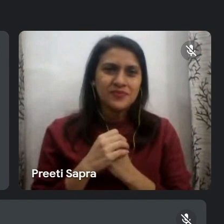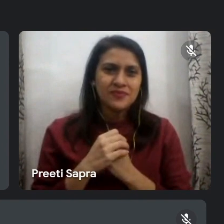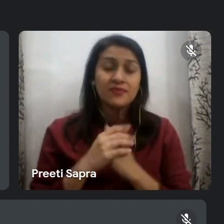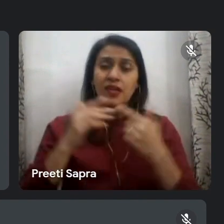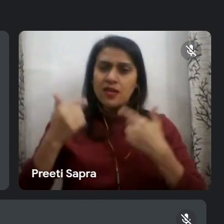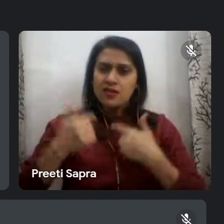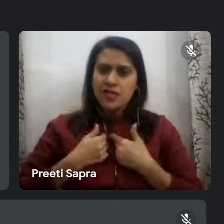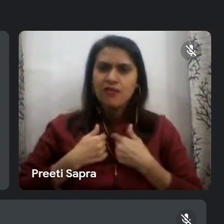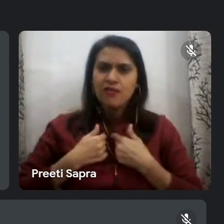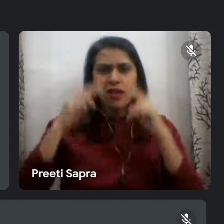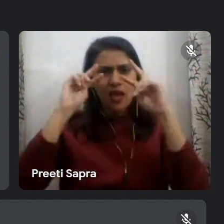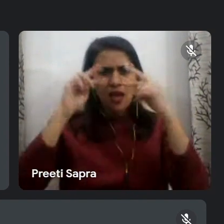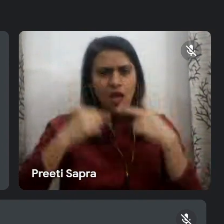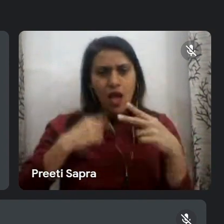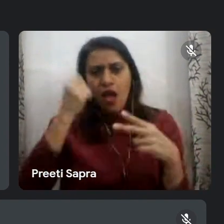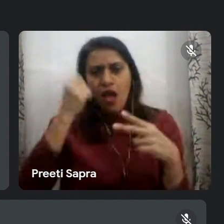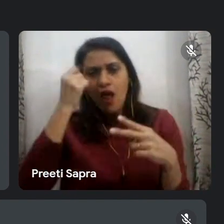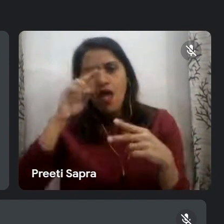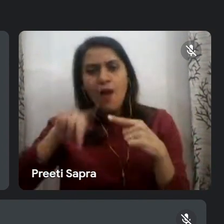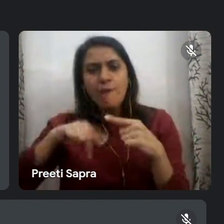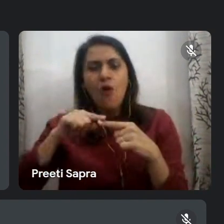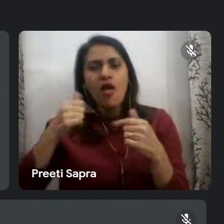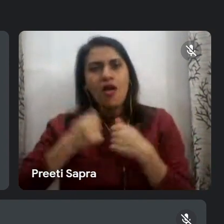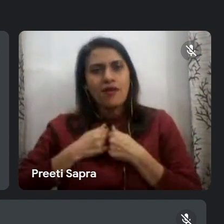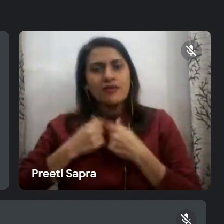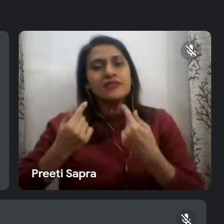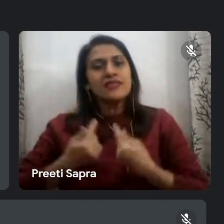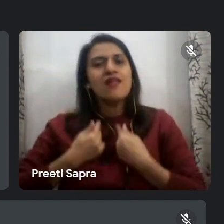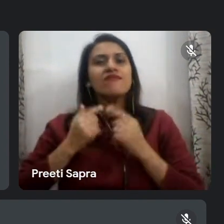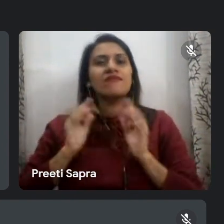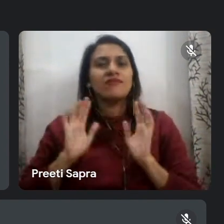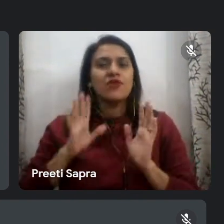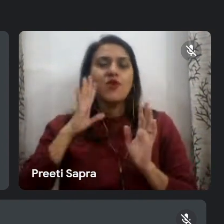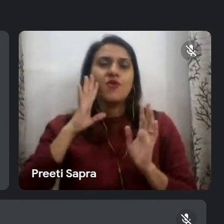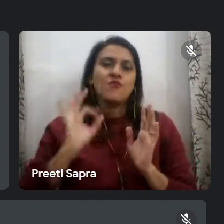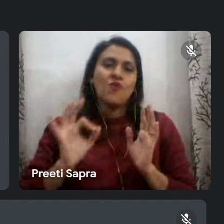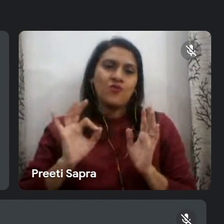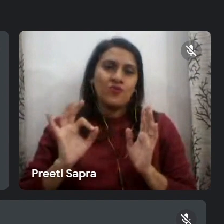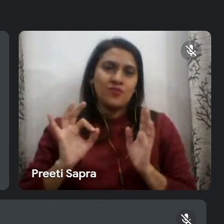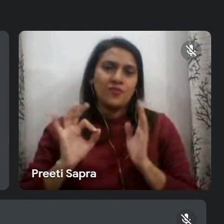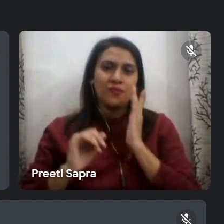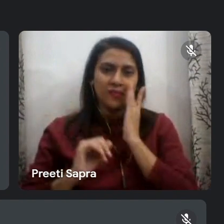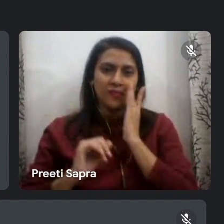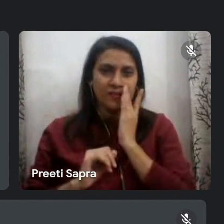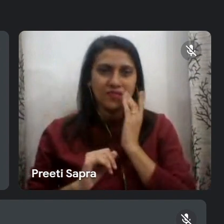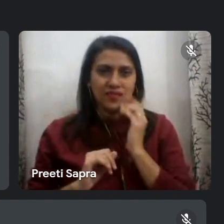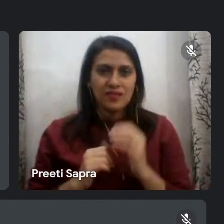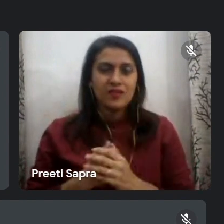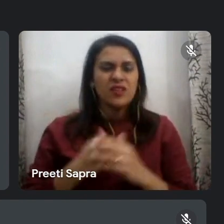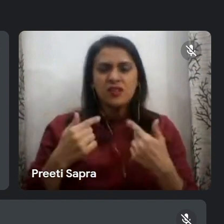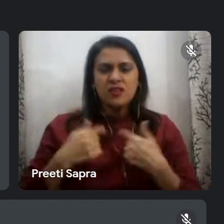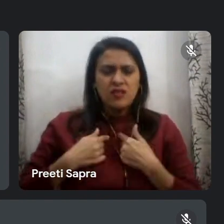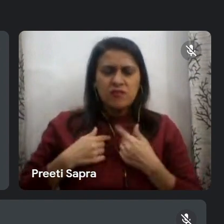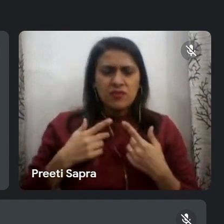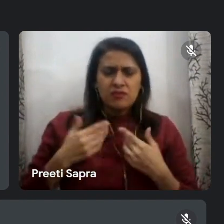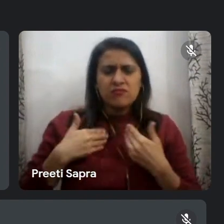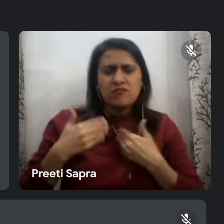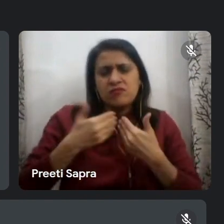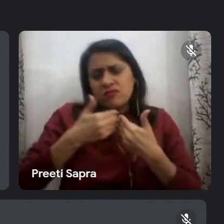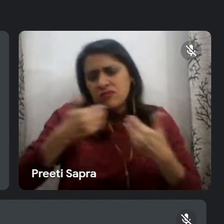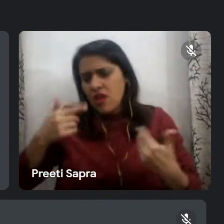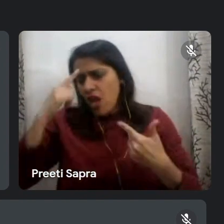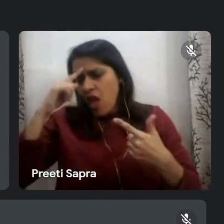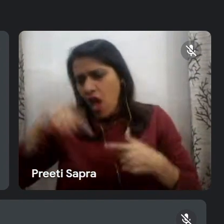and understanding yourself and loving yourself comes a long way. The more you go away from yourself, the more you get back